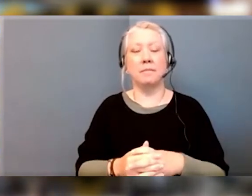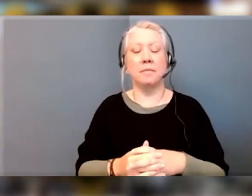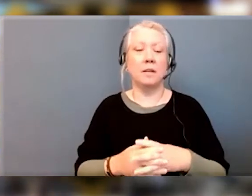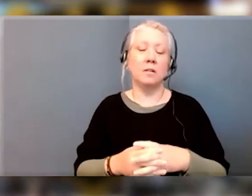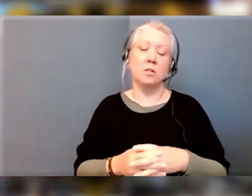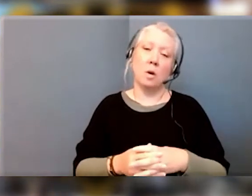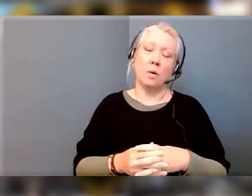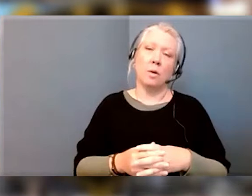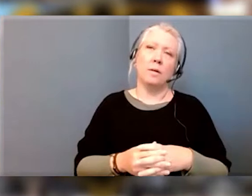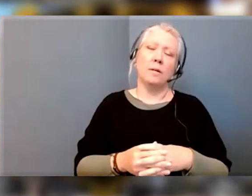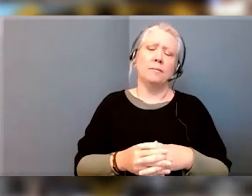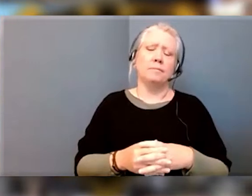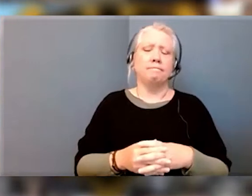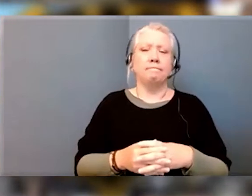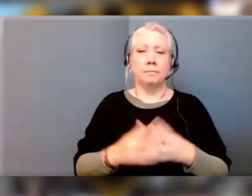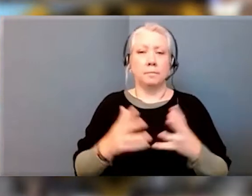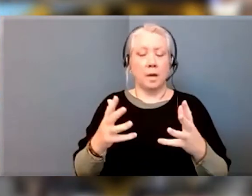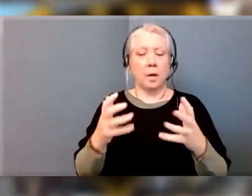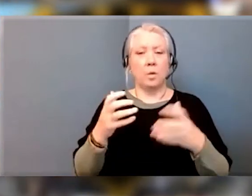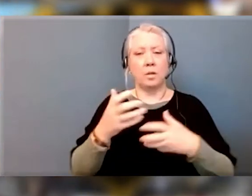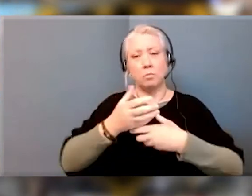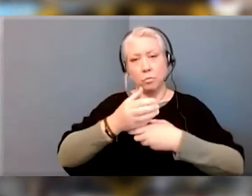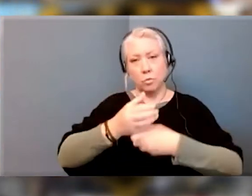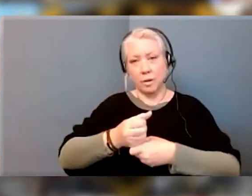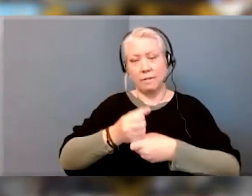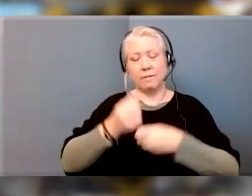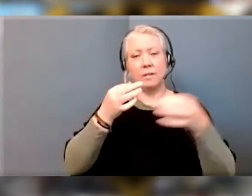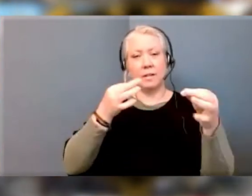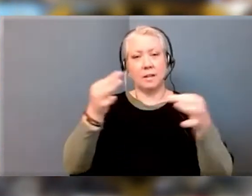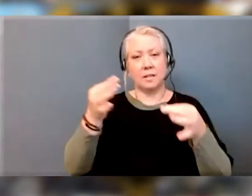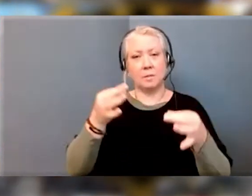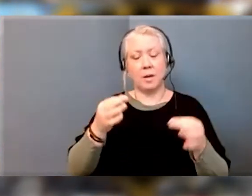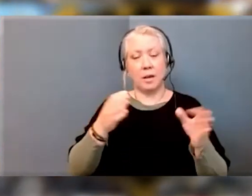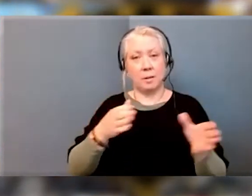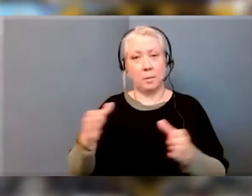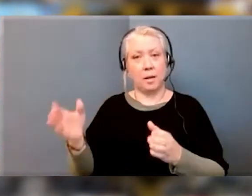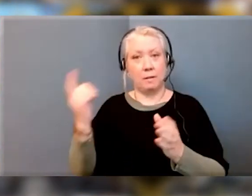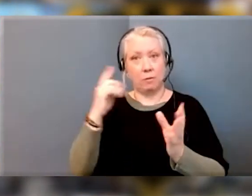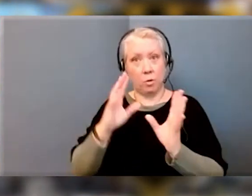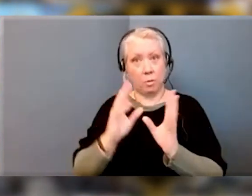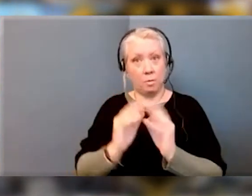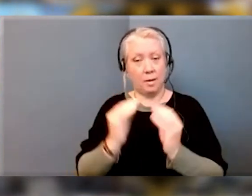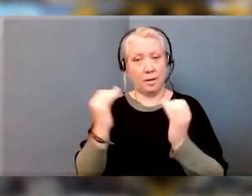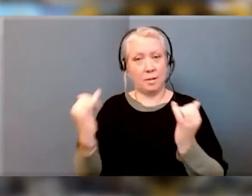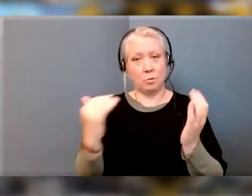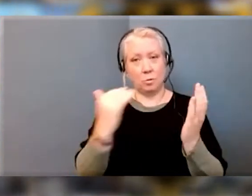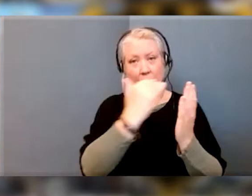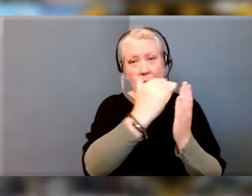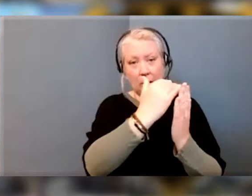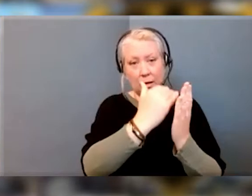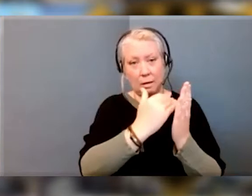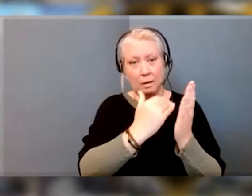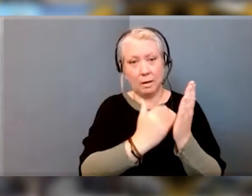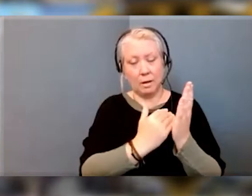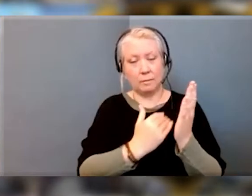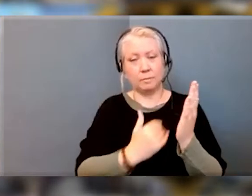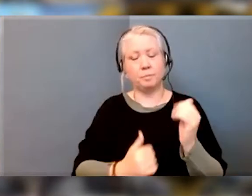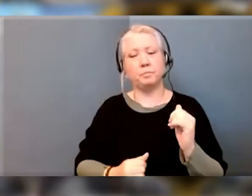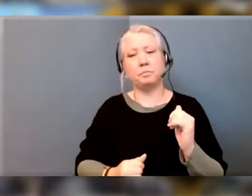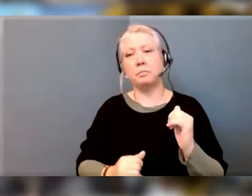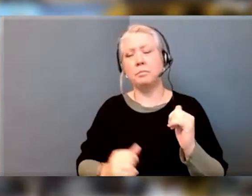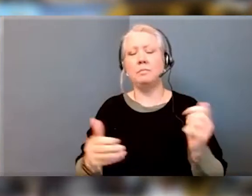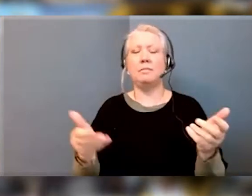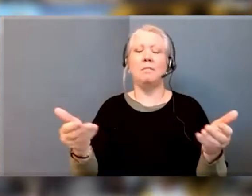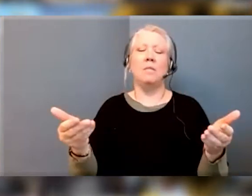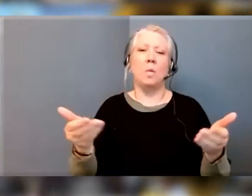So I wanted to give you a brief agenda and give you some heads up in terms of the items that we're covering. Obviously, I wanted to welcome you